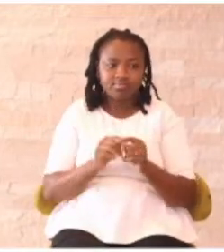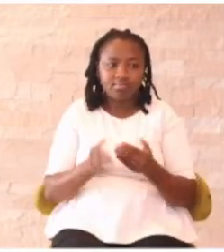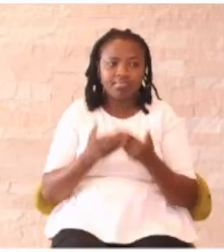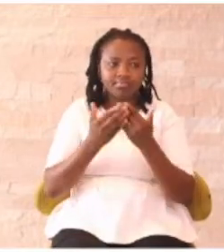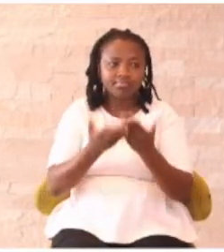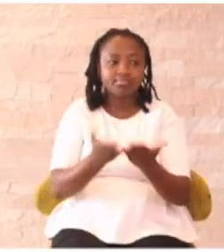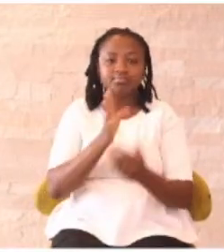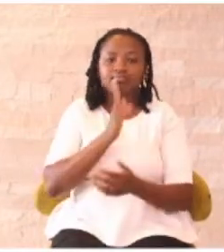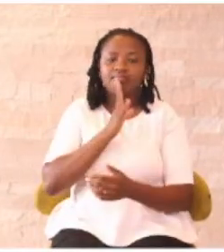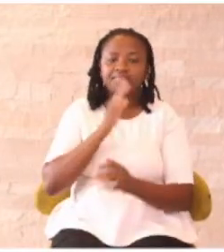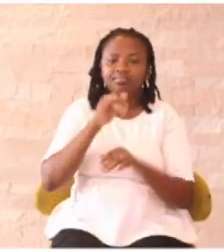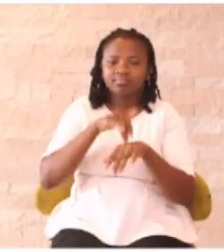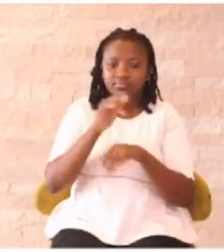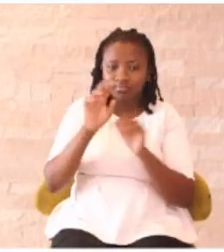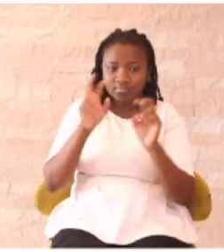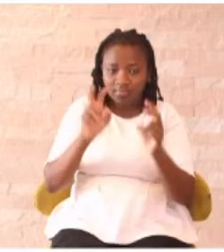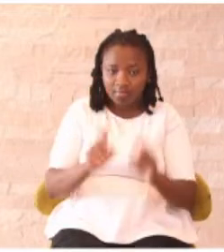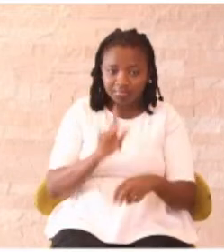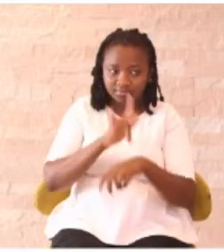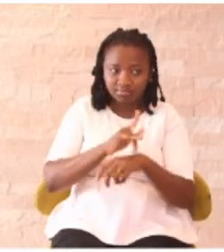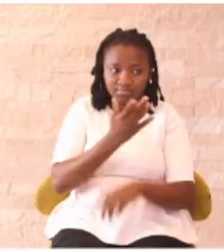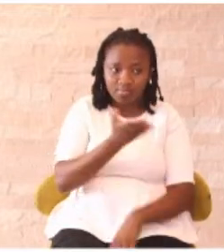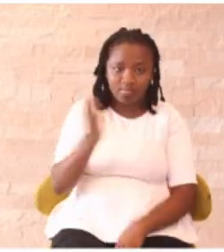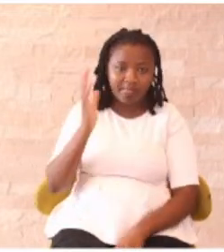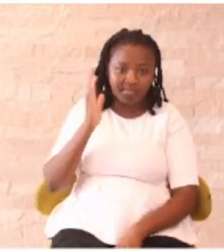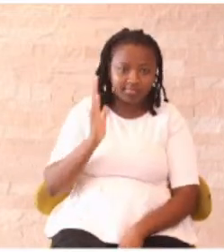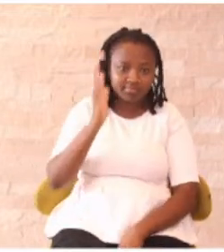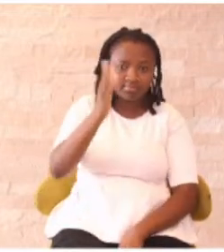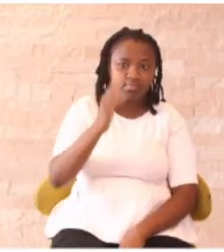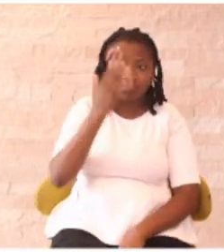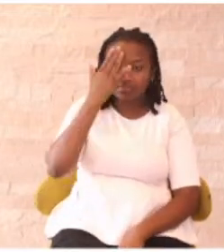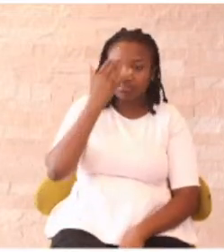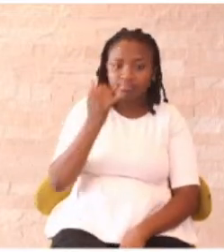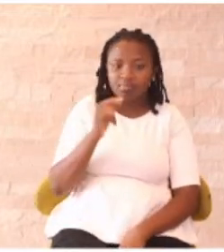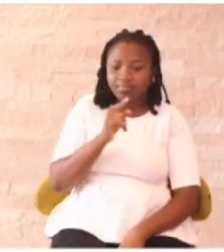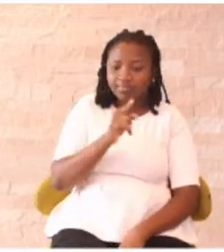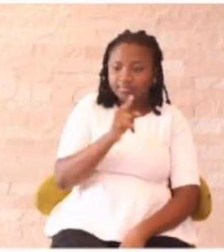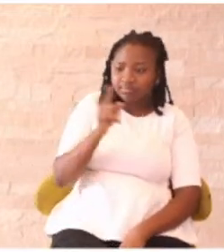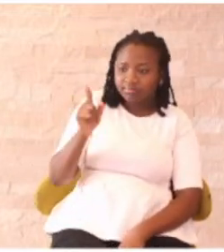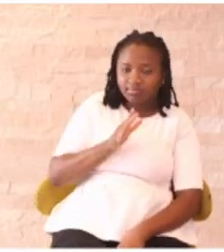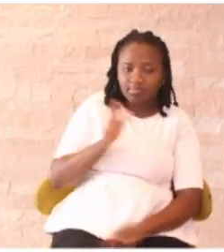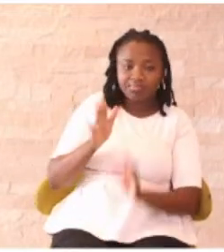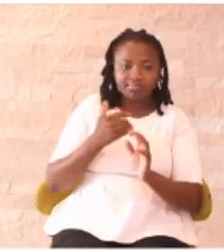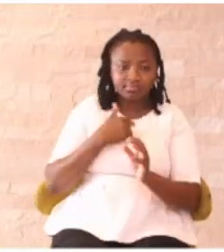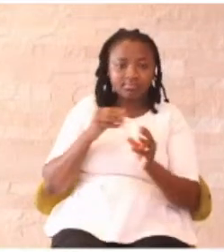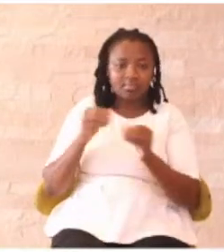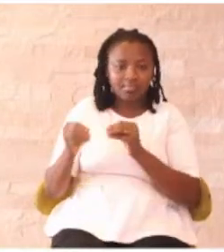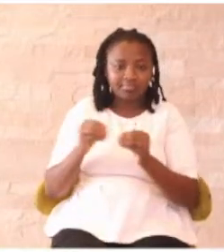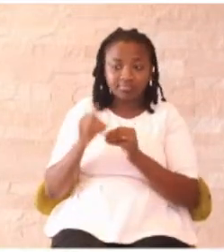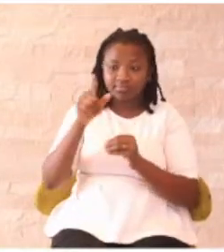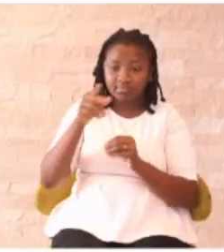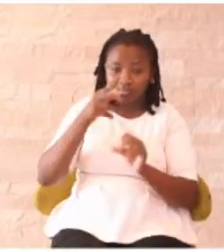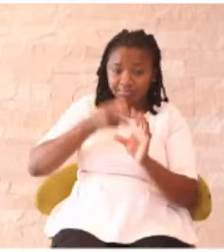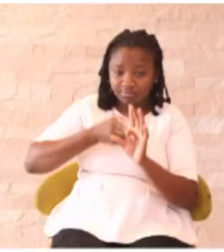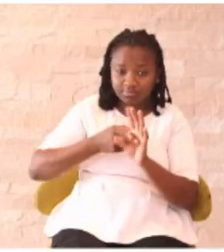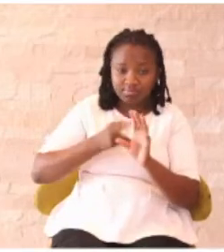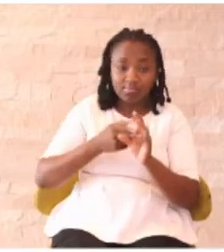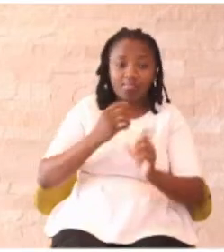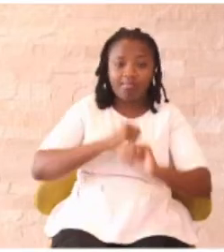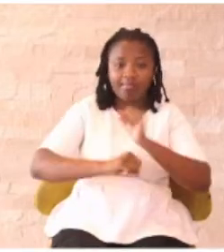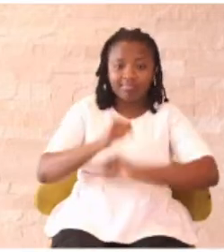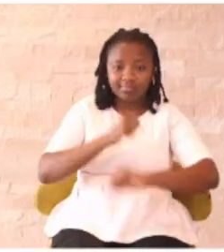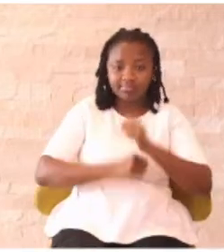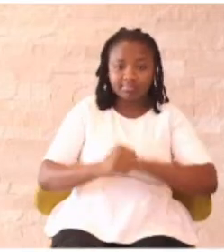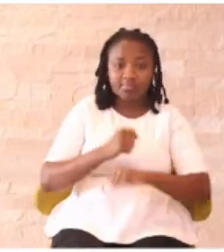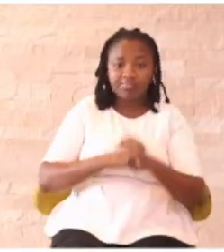So for us, we see that as an achievement, having these women with disabilities taking part actively and meaningfully in this